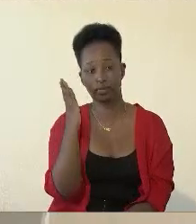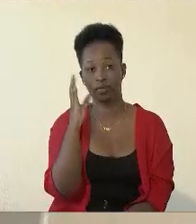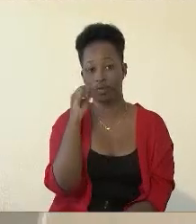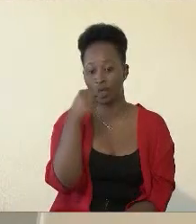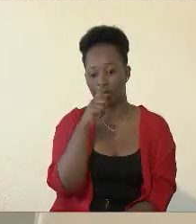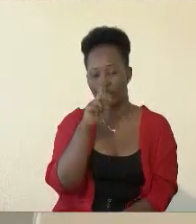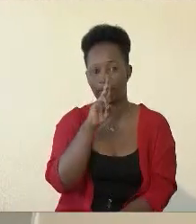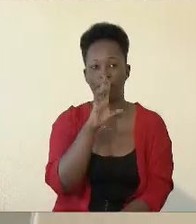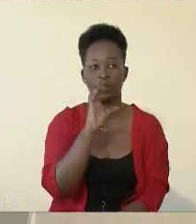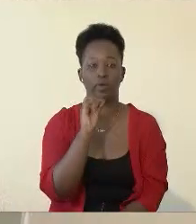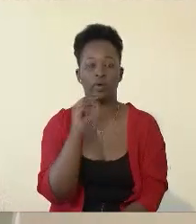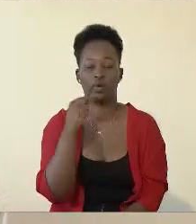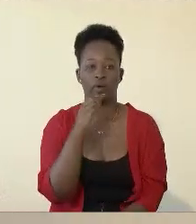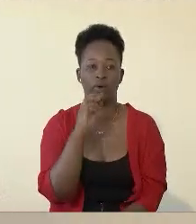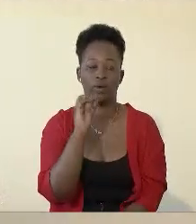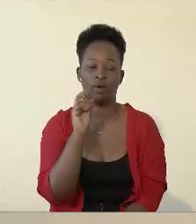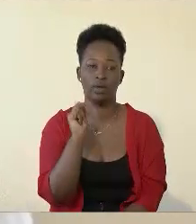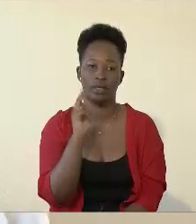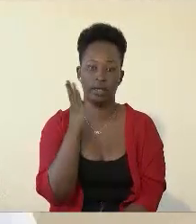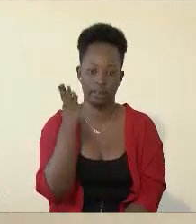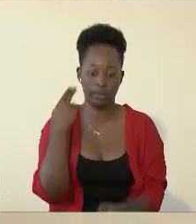Then glycogen,